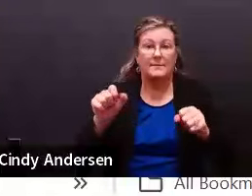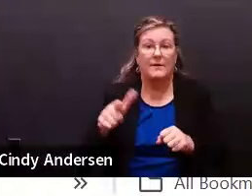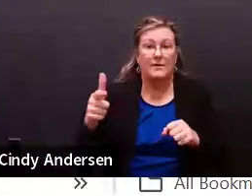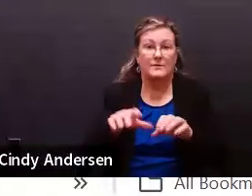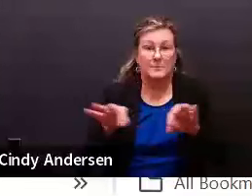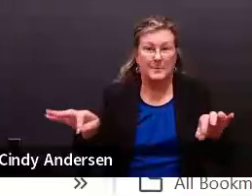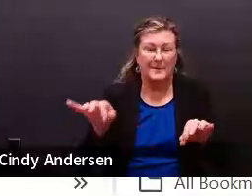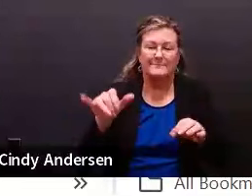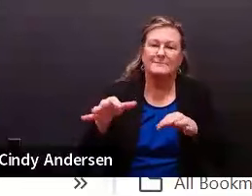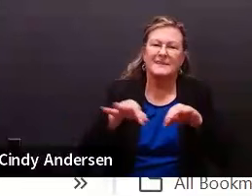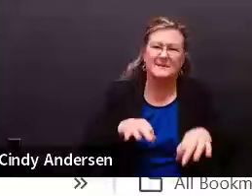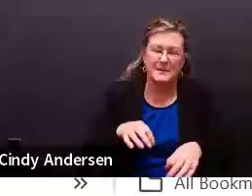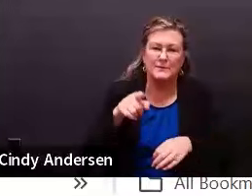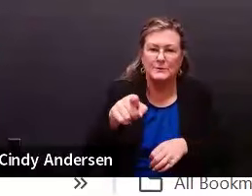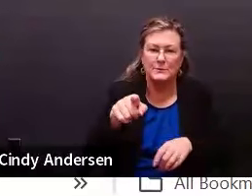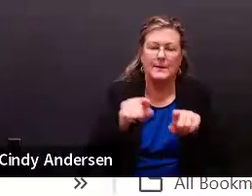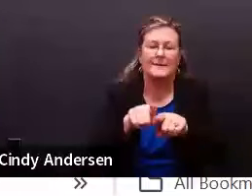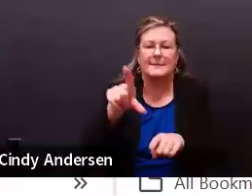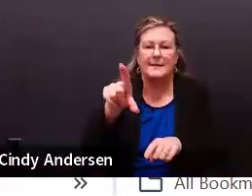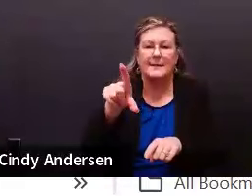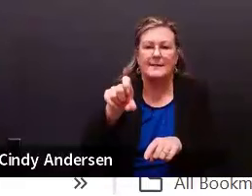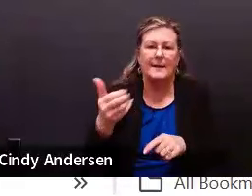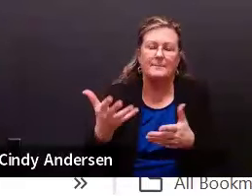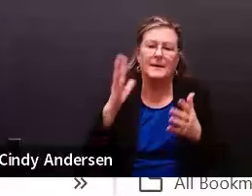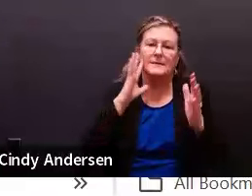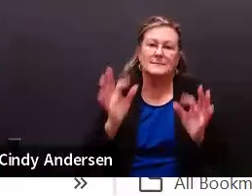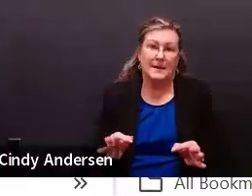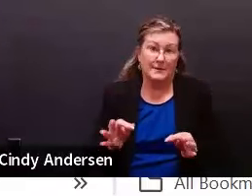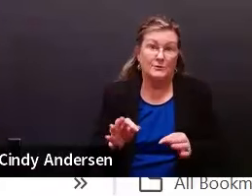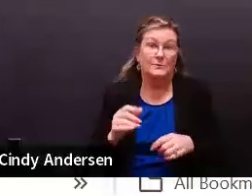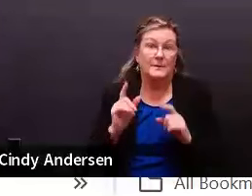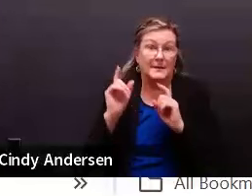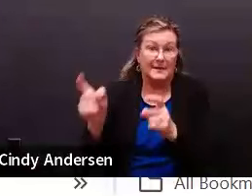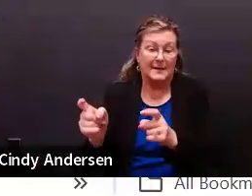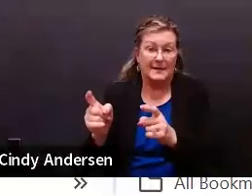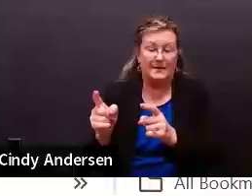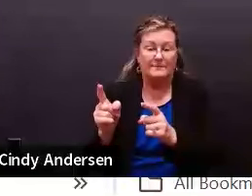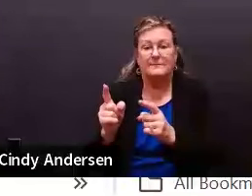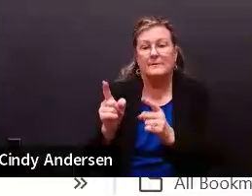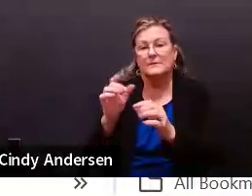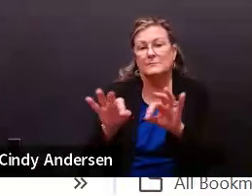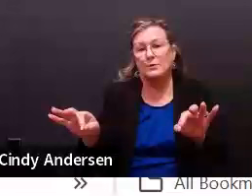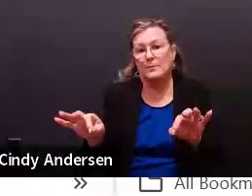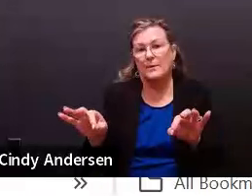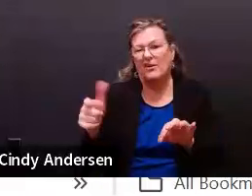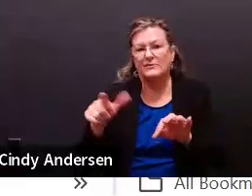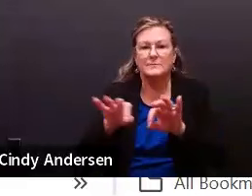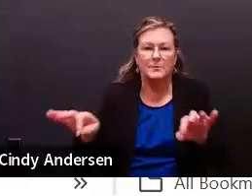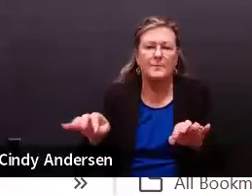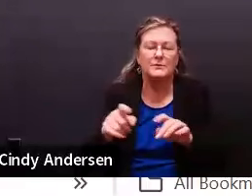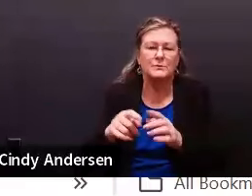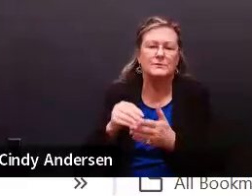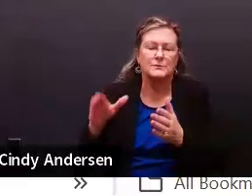that walks you through that you as an LEA may choose to award an alternate diploma to a student with the most significant cognitive disability if